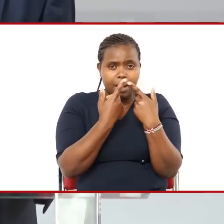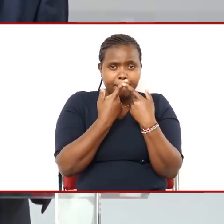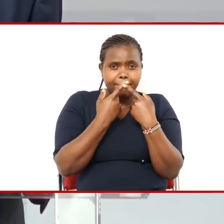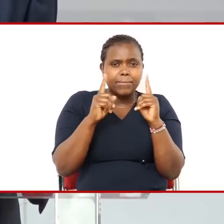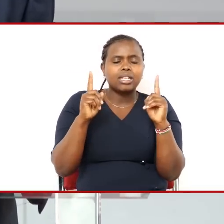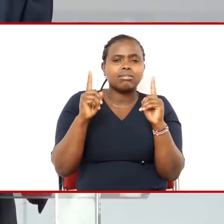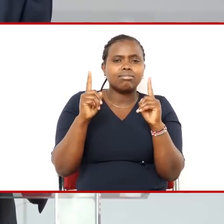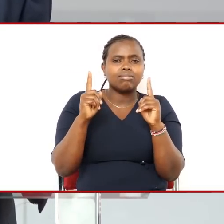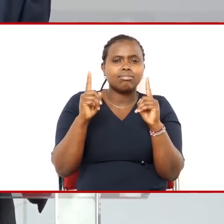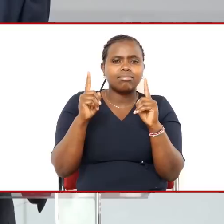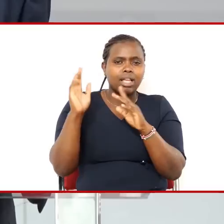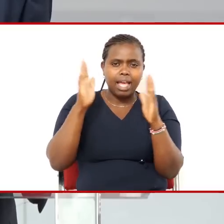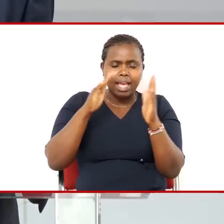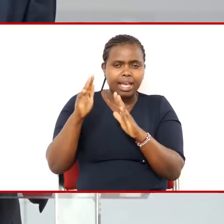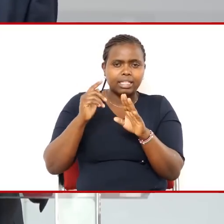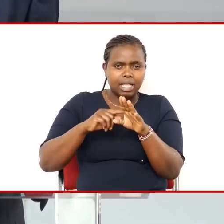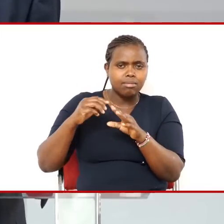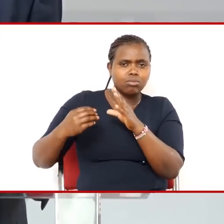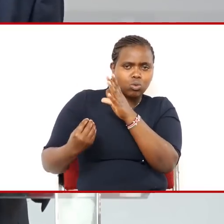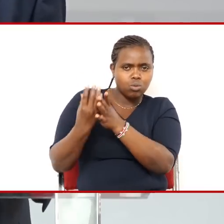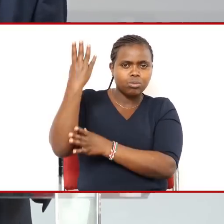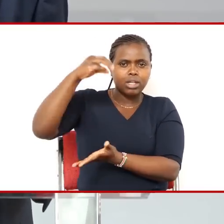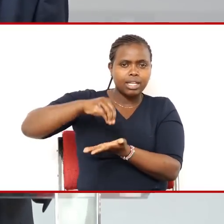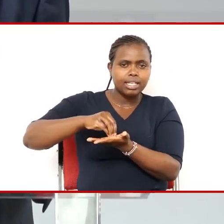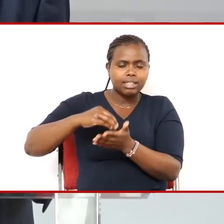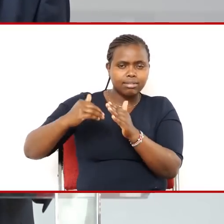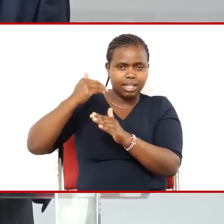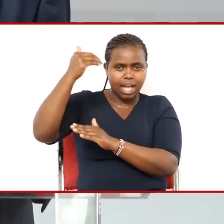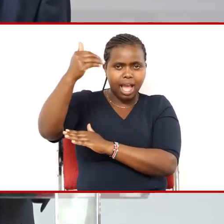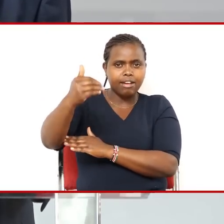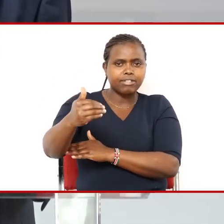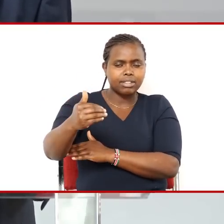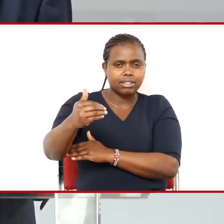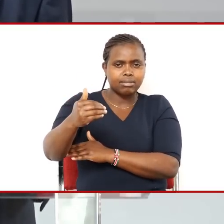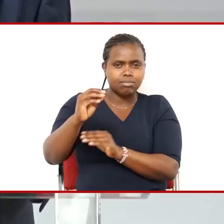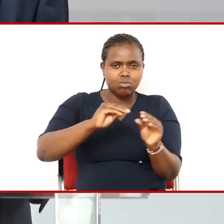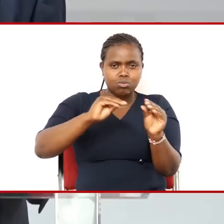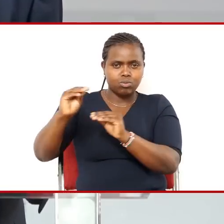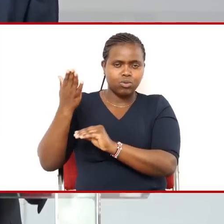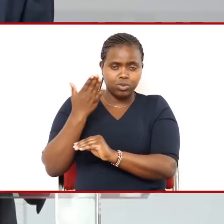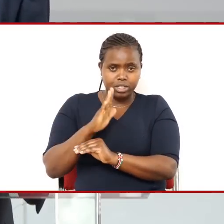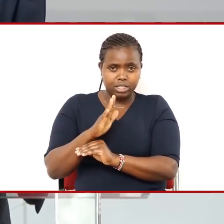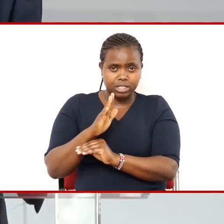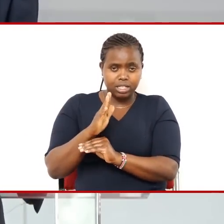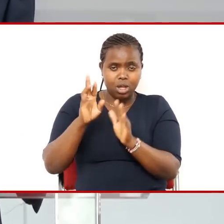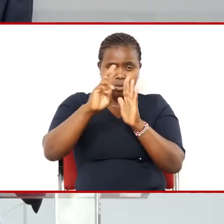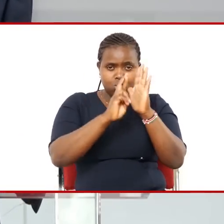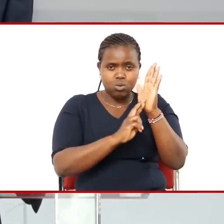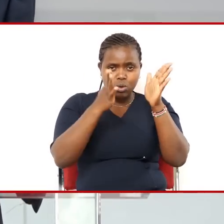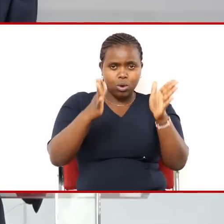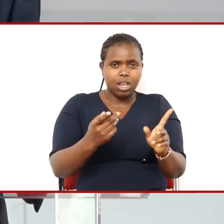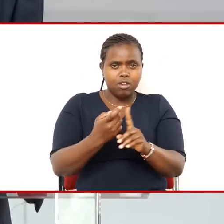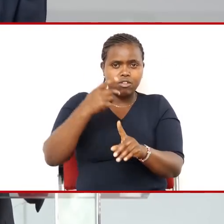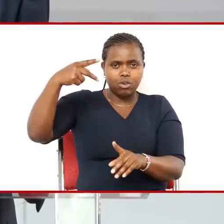the hair on his head began to grow again after it had been shaved. Now the rulers of